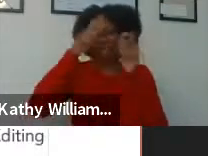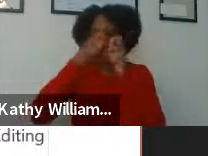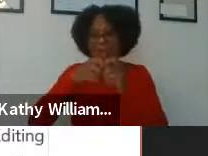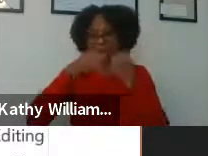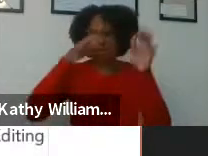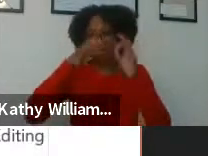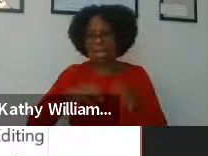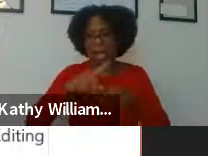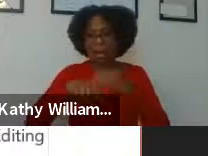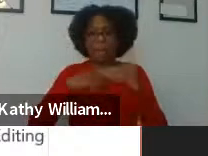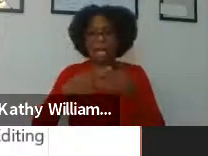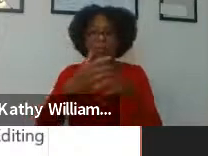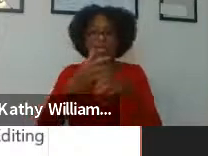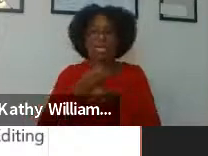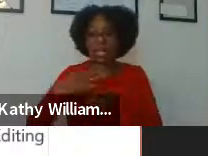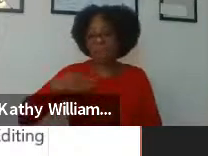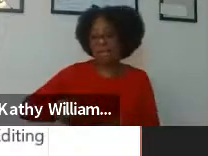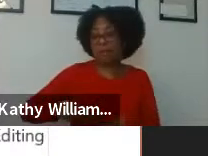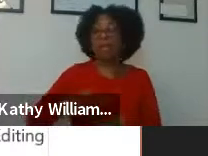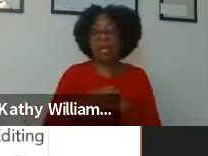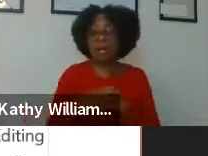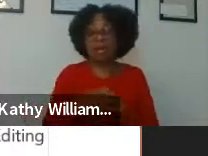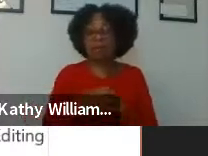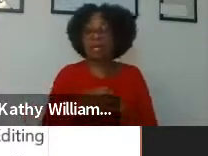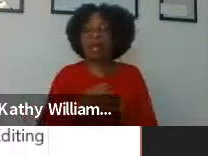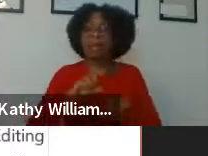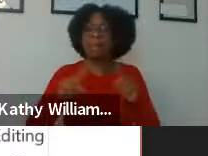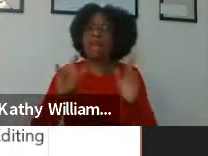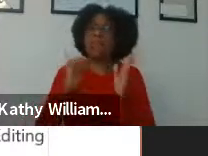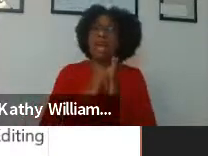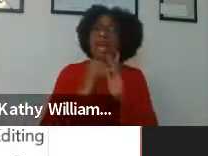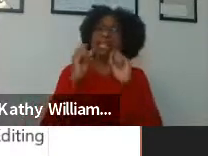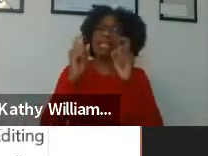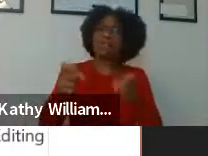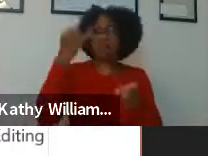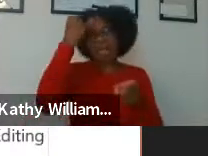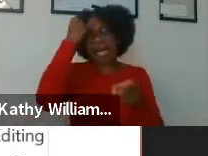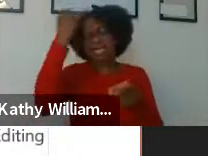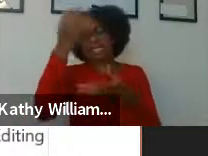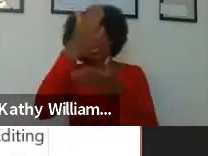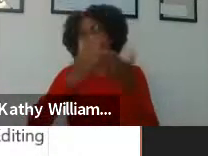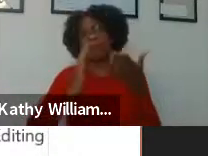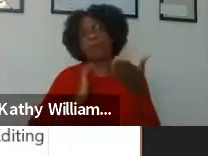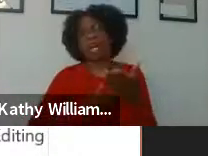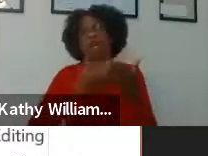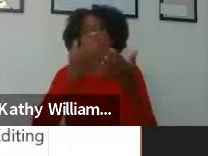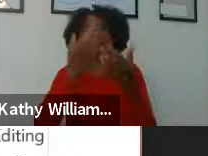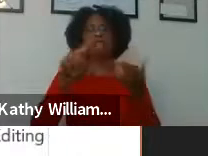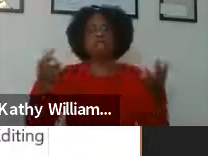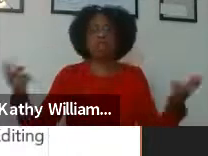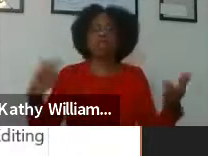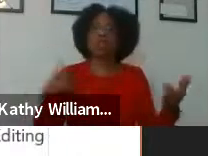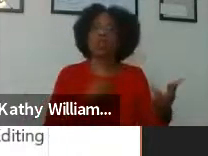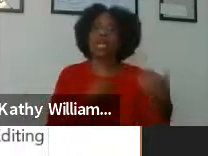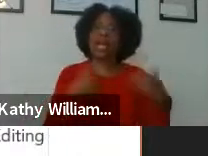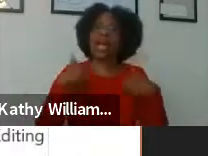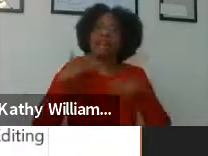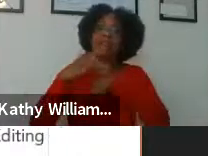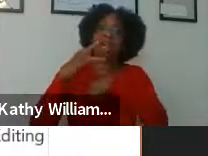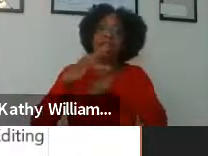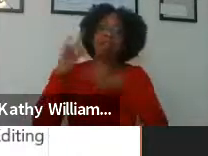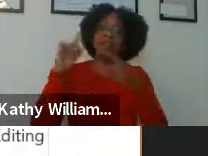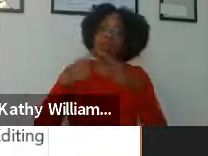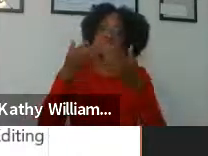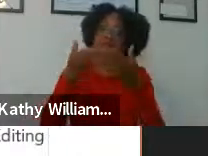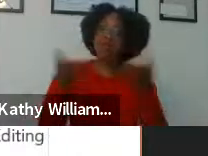for a benefit. But this gives you an idea of some of our resources that we have available to you beyond today's Expo.